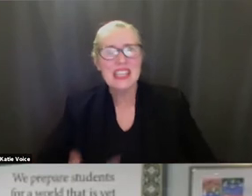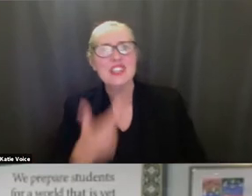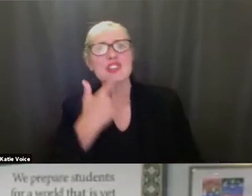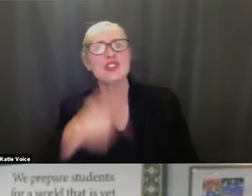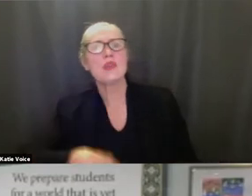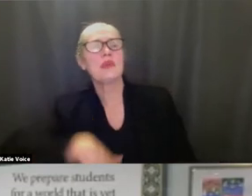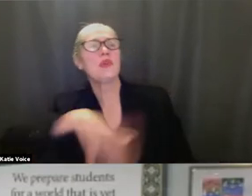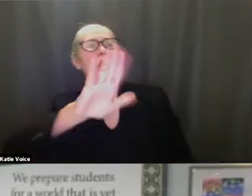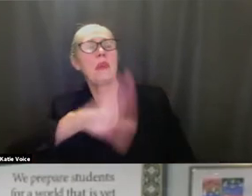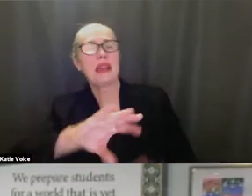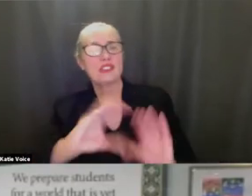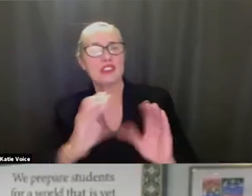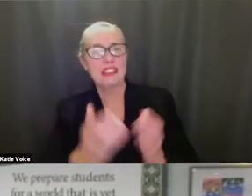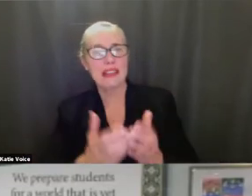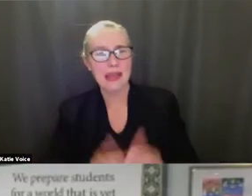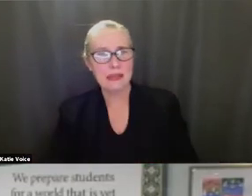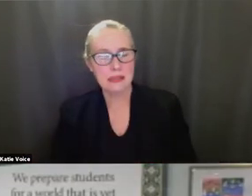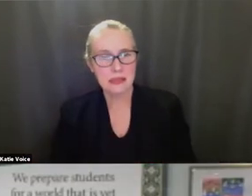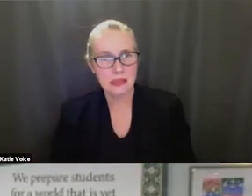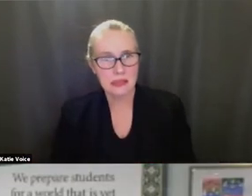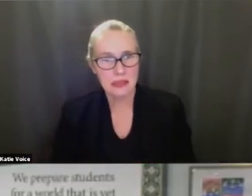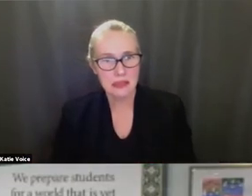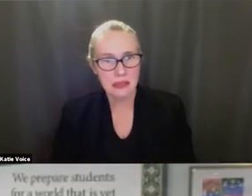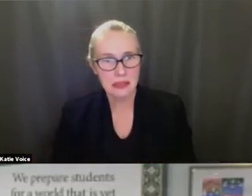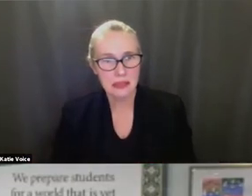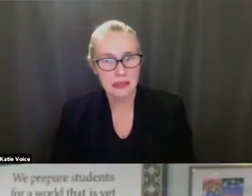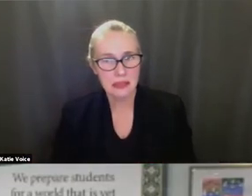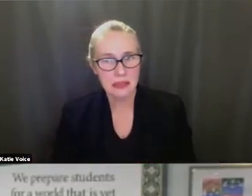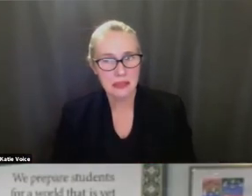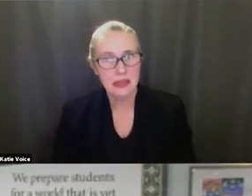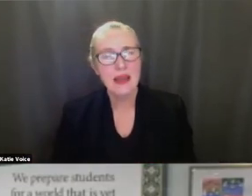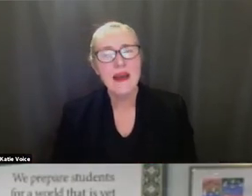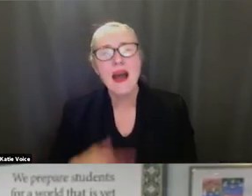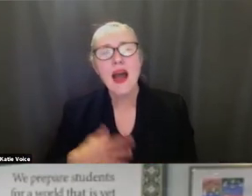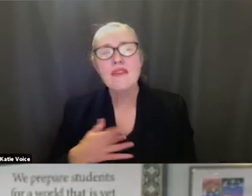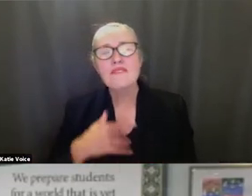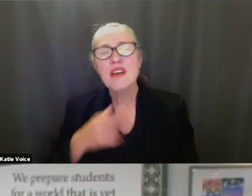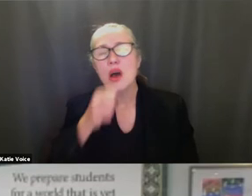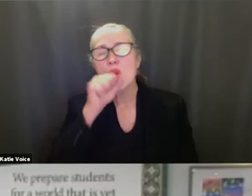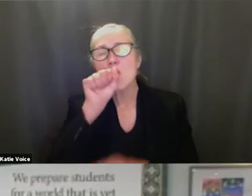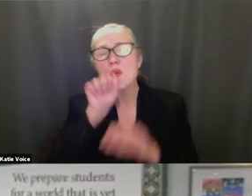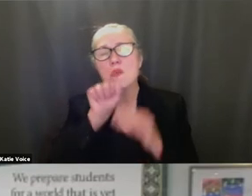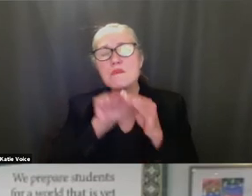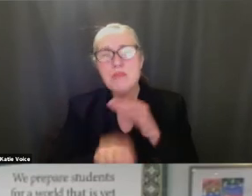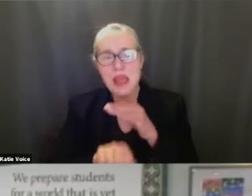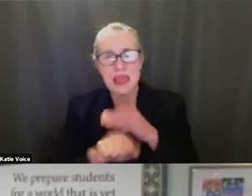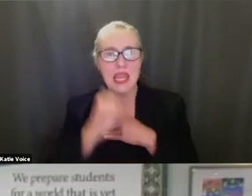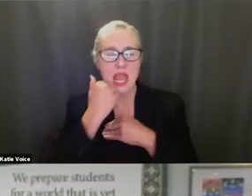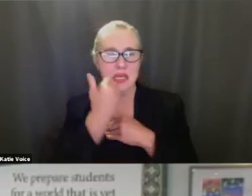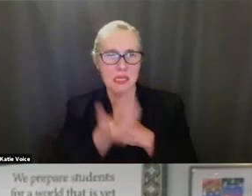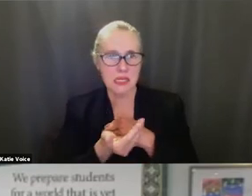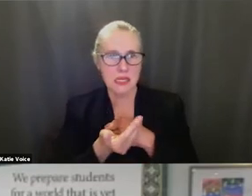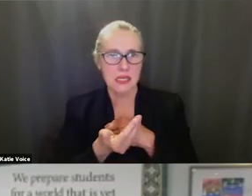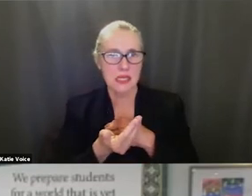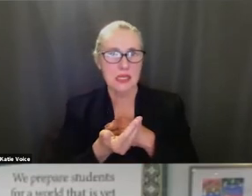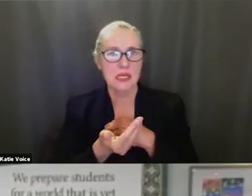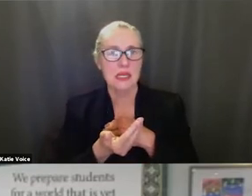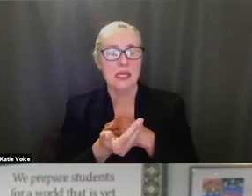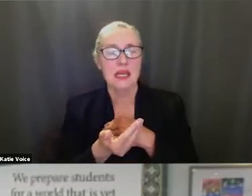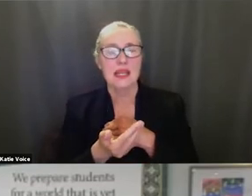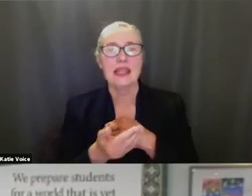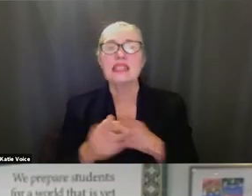go back to class i was humiliated this is from a dphs